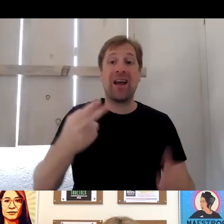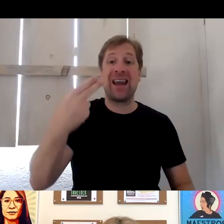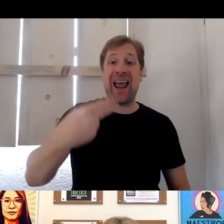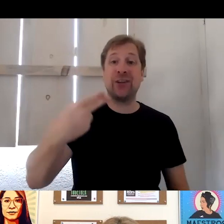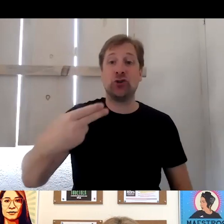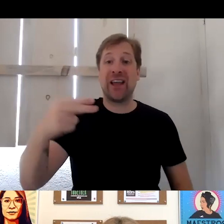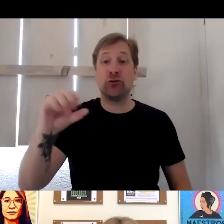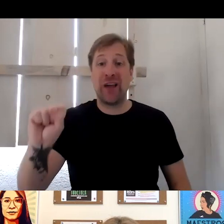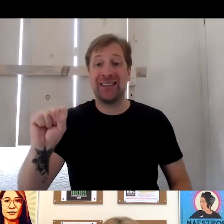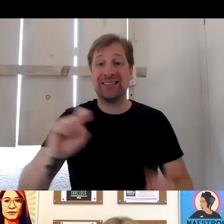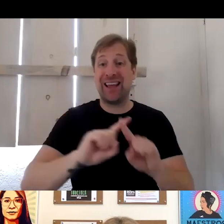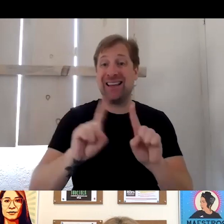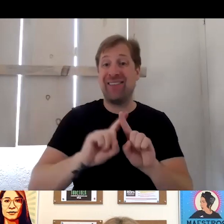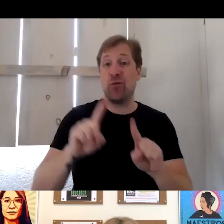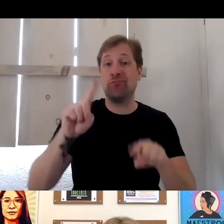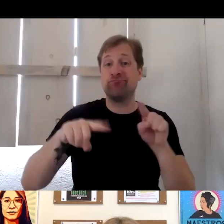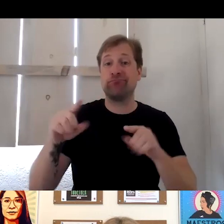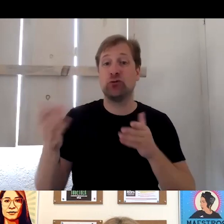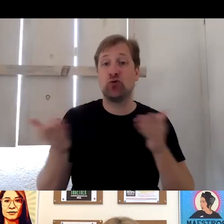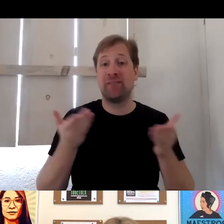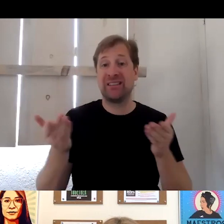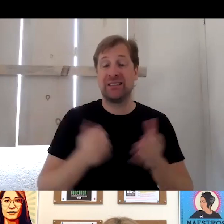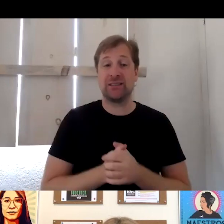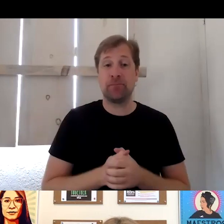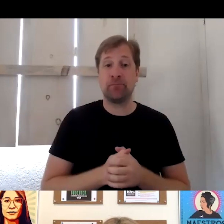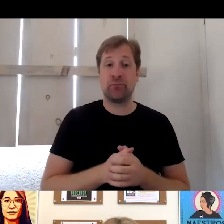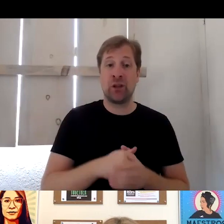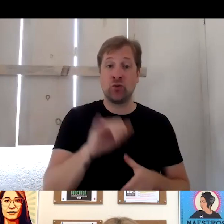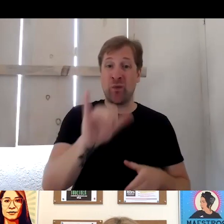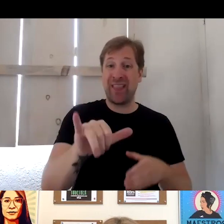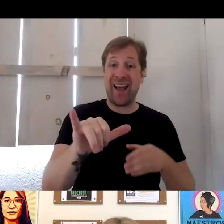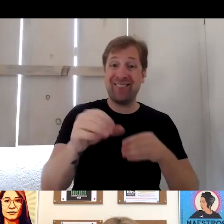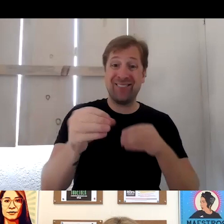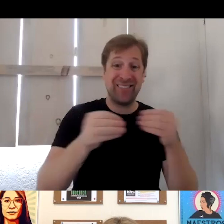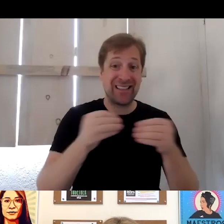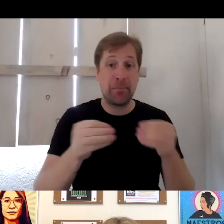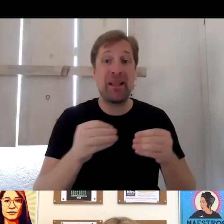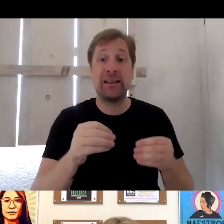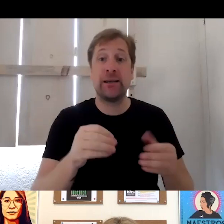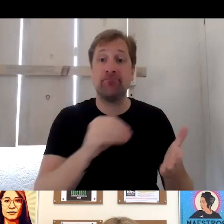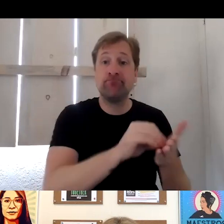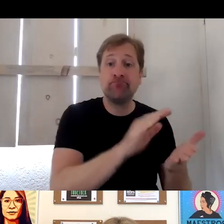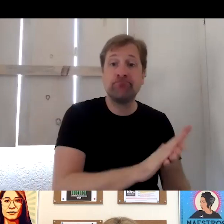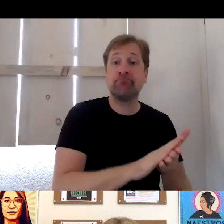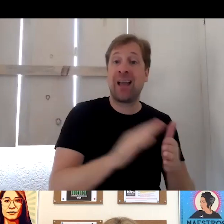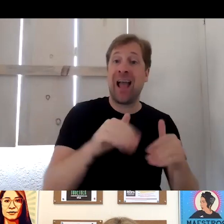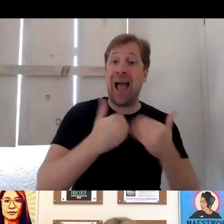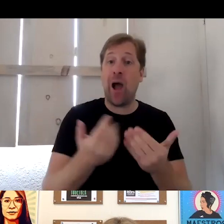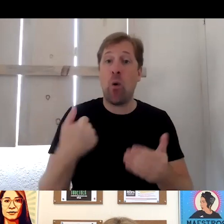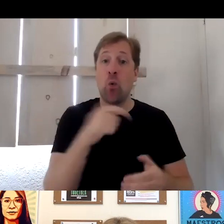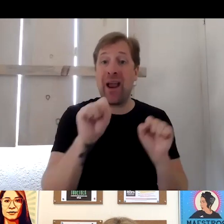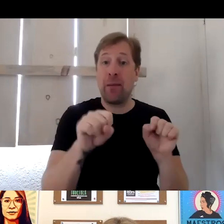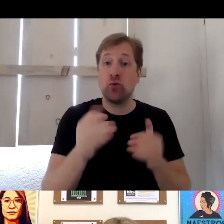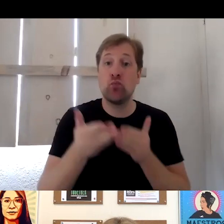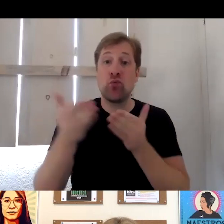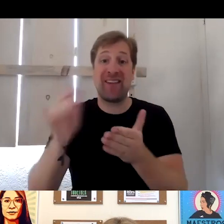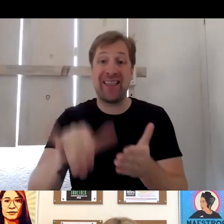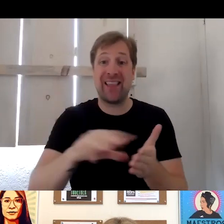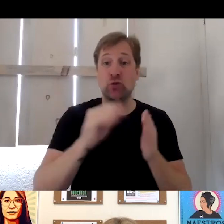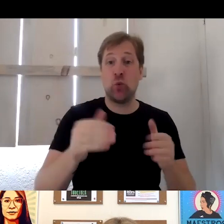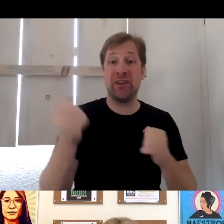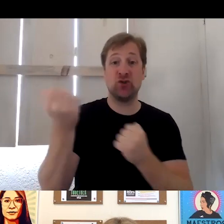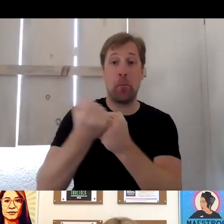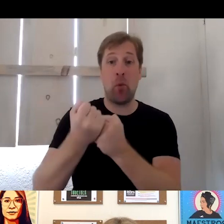other services, and therefore the flexibility needed in how to provide student support.